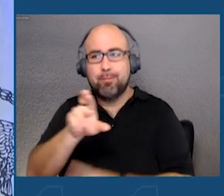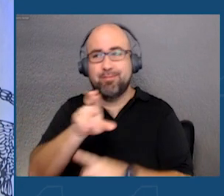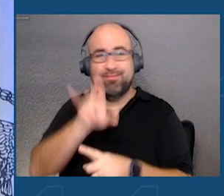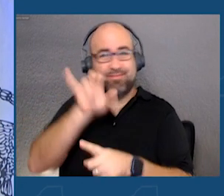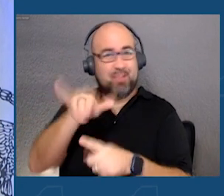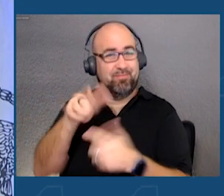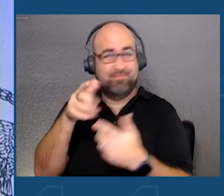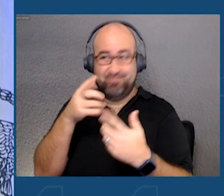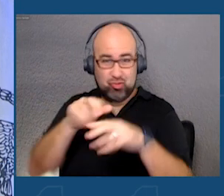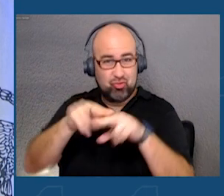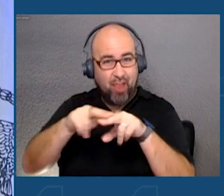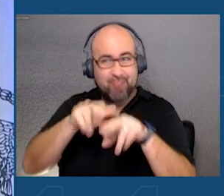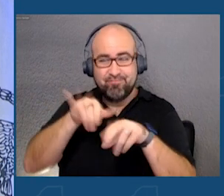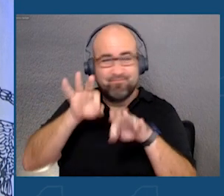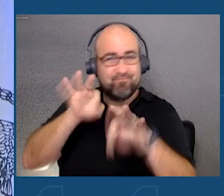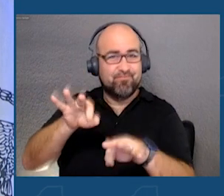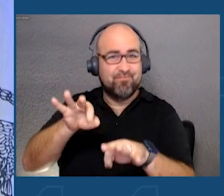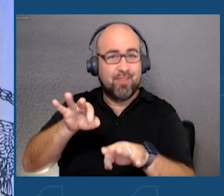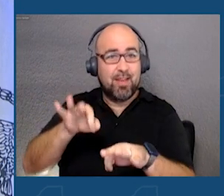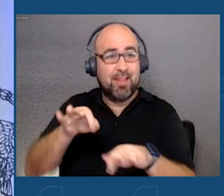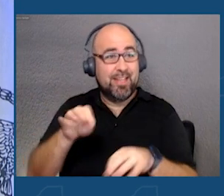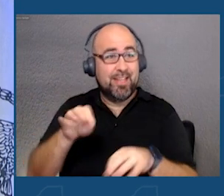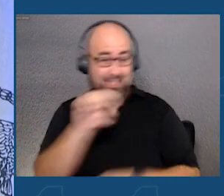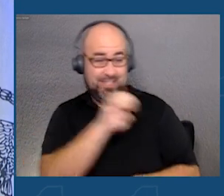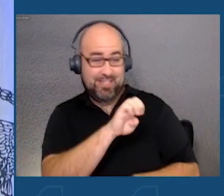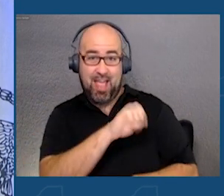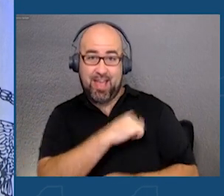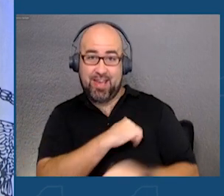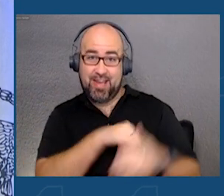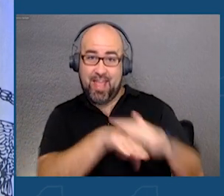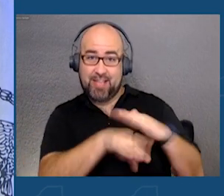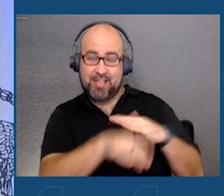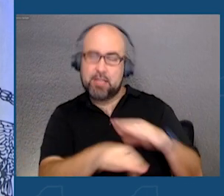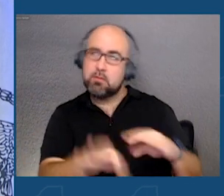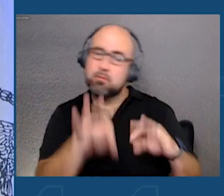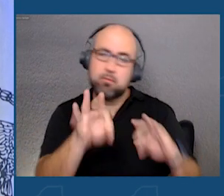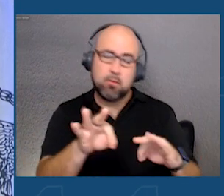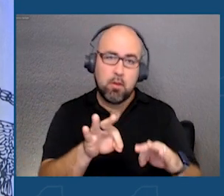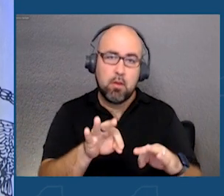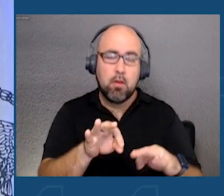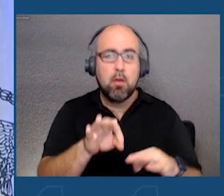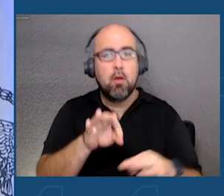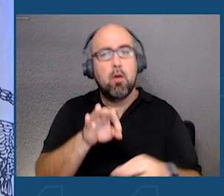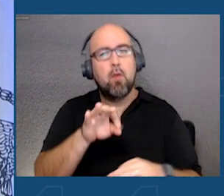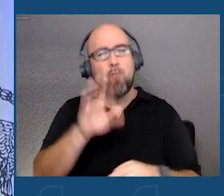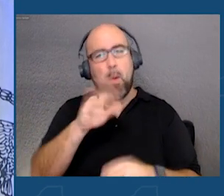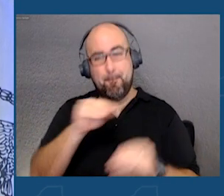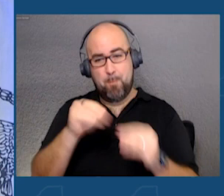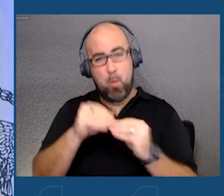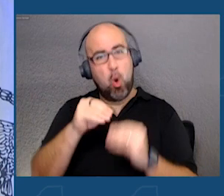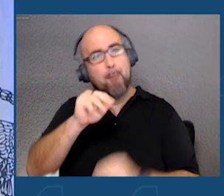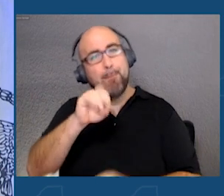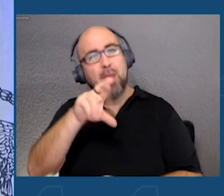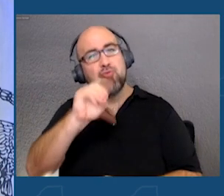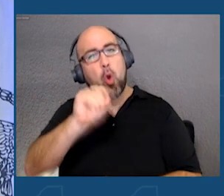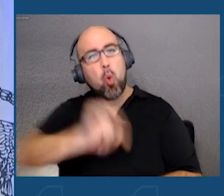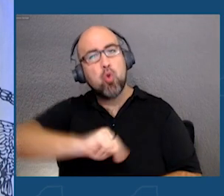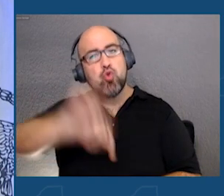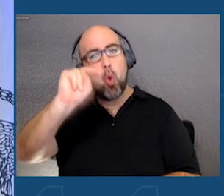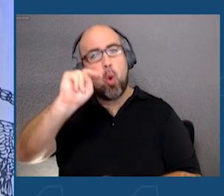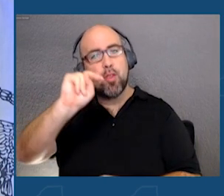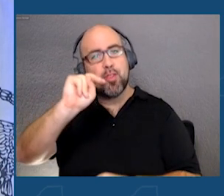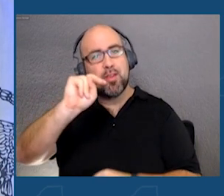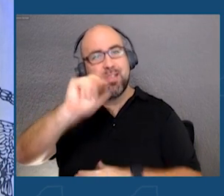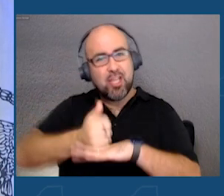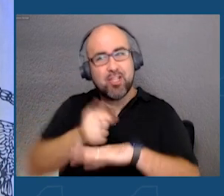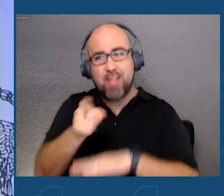East Side Access, incredible. 4 Metro North stations in the Bronx. I just announced that a couple days ago, and